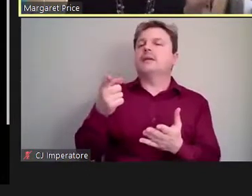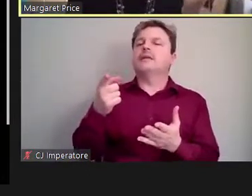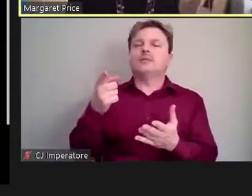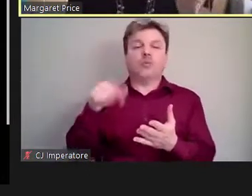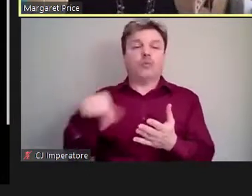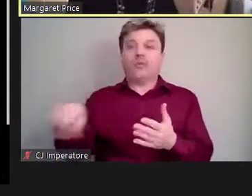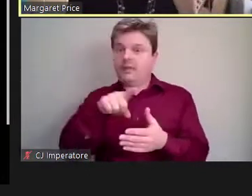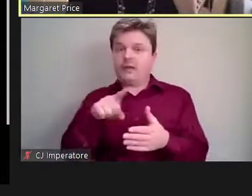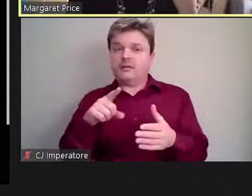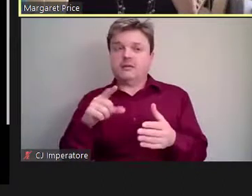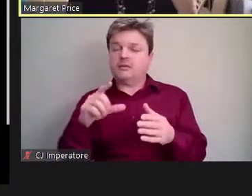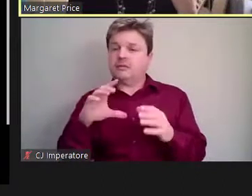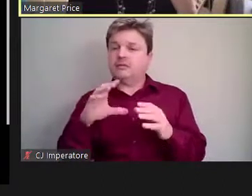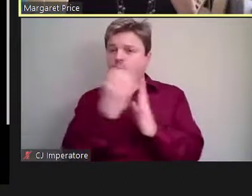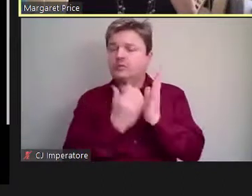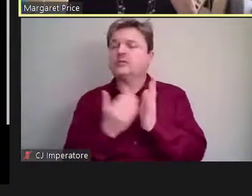have.